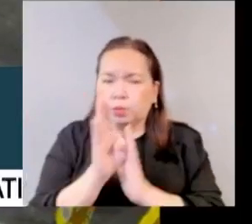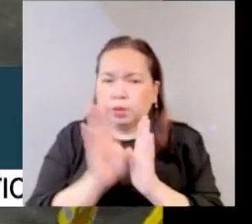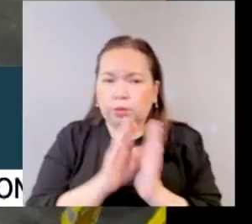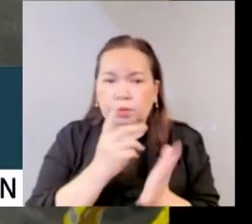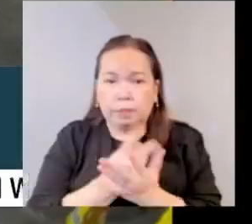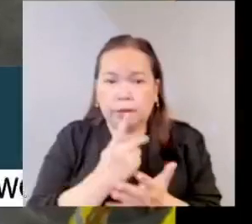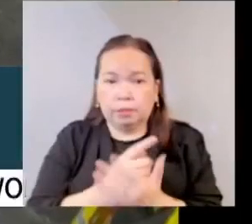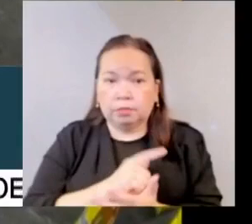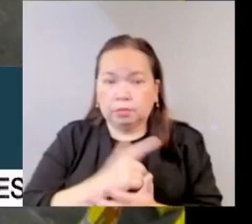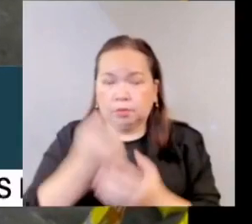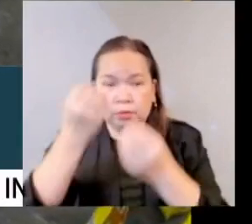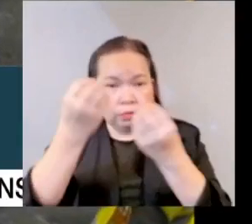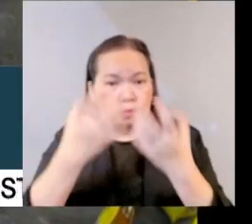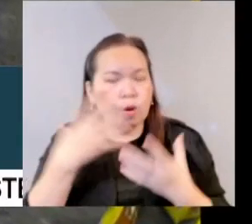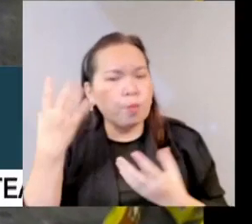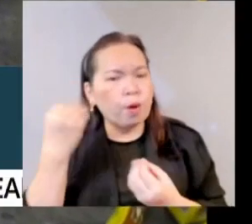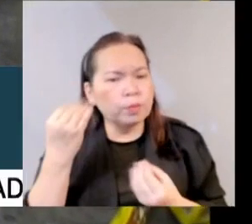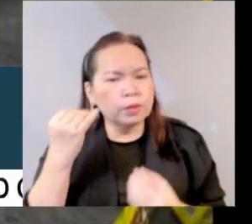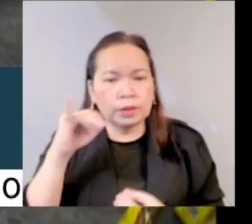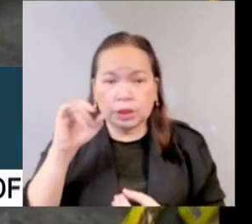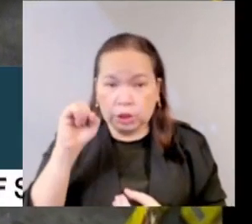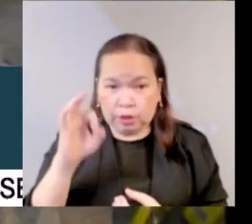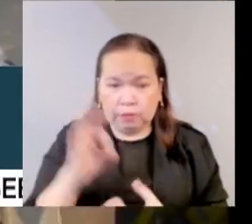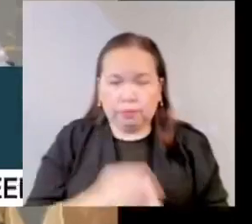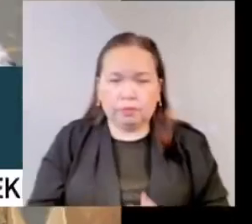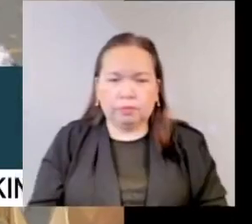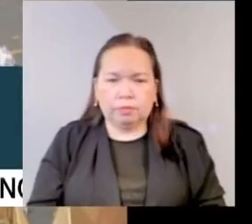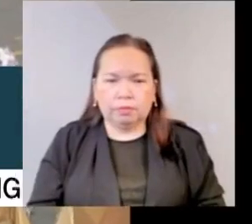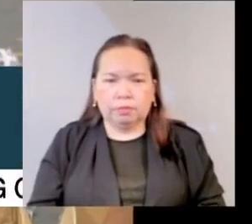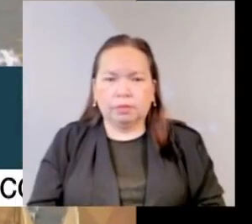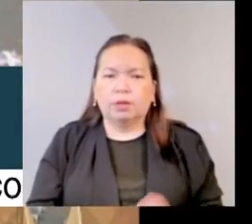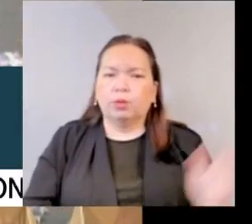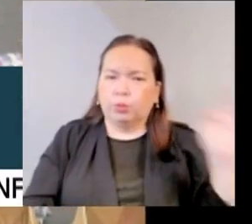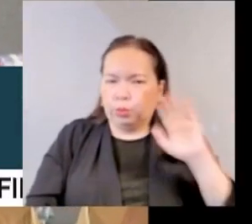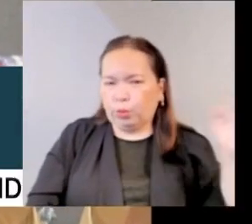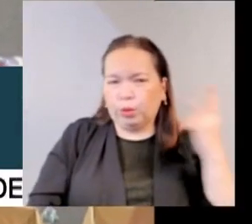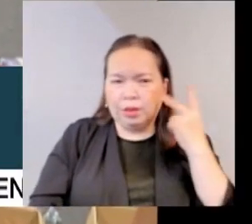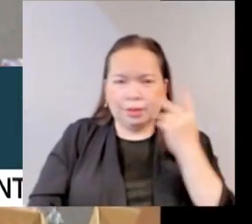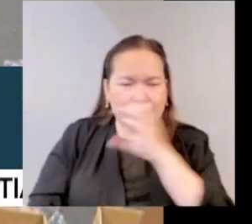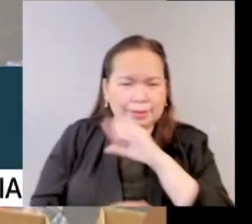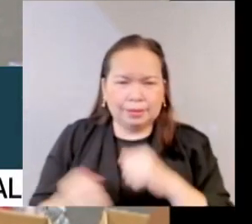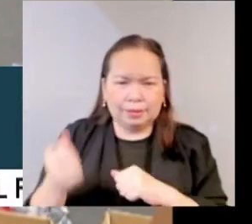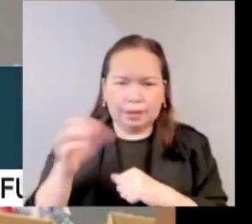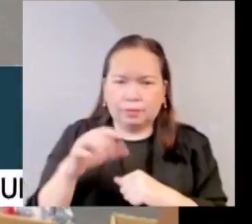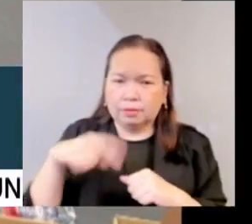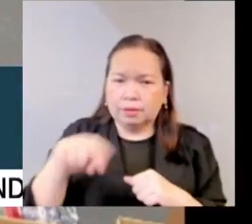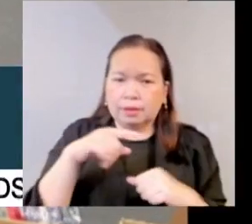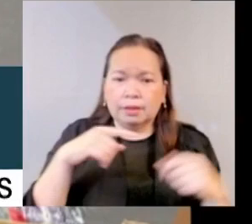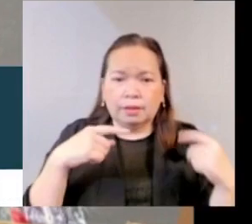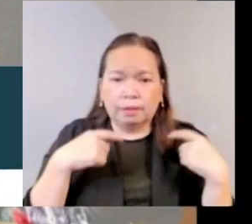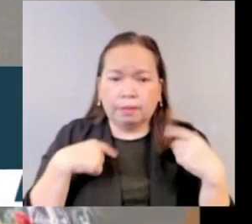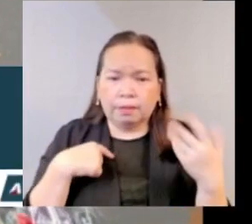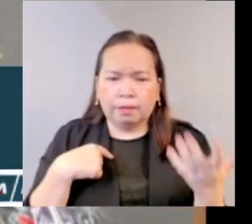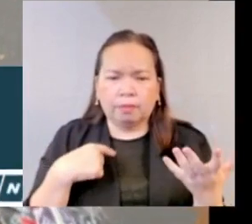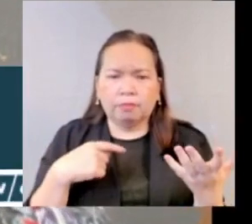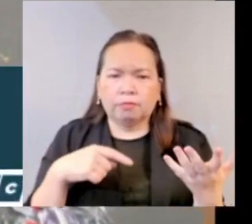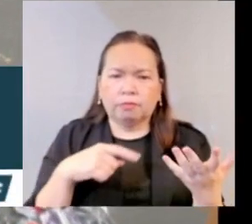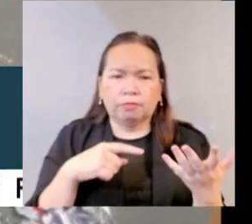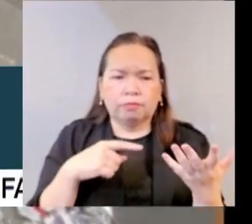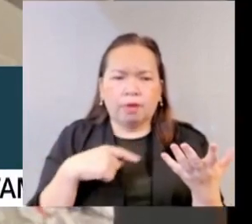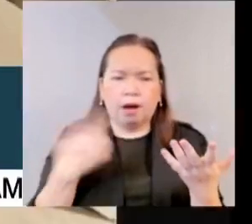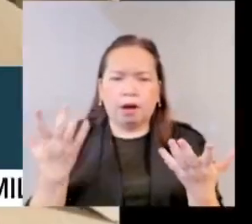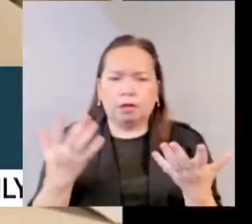afternoon. Joint illegal drugs interdiction operation of the Philippine National Police, Philippine Drug Enforcement Agency, and Bureau of Customs have